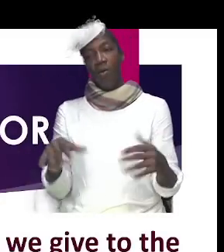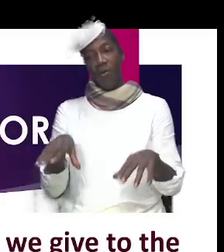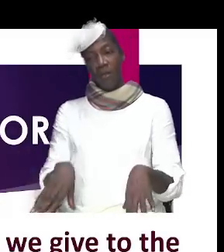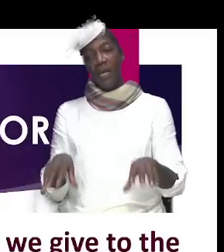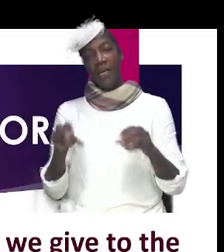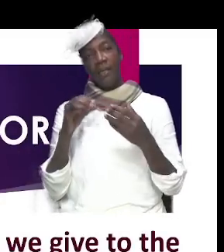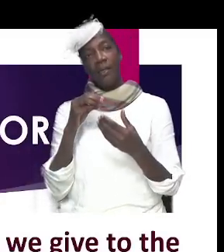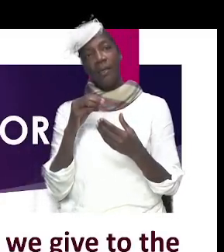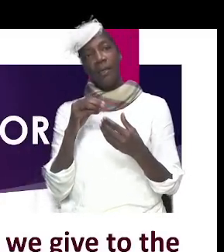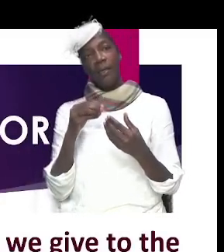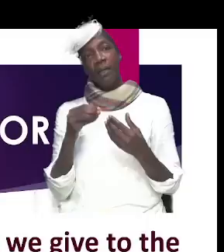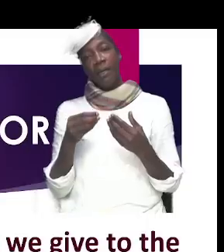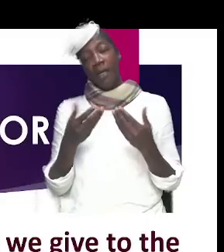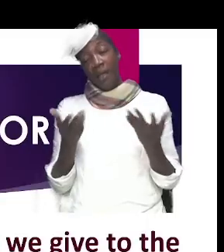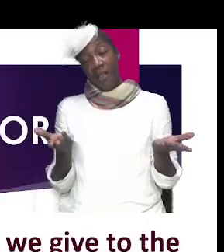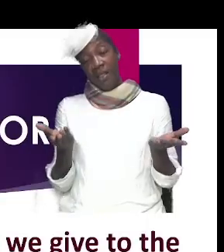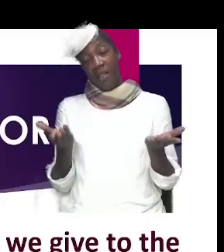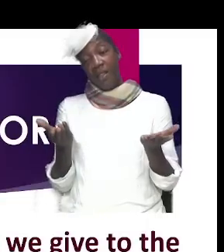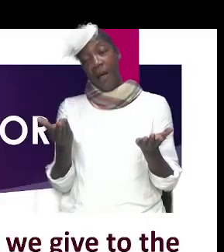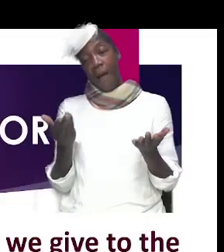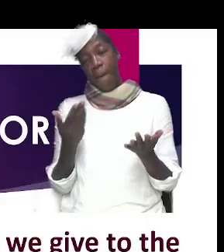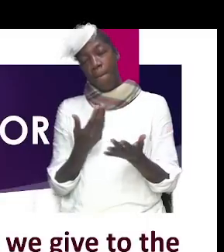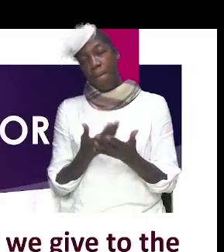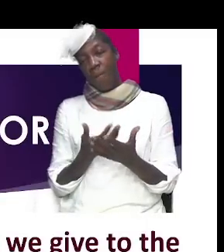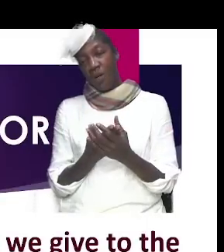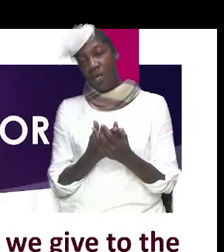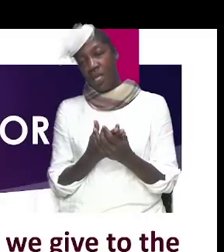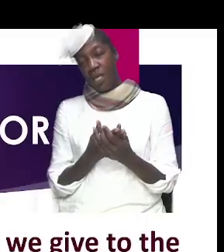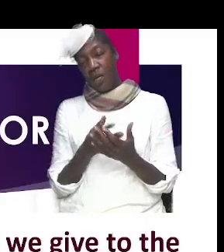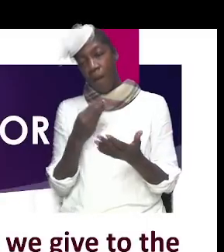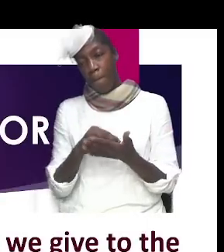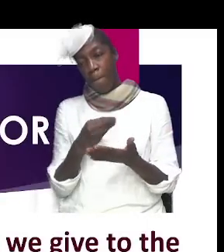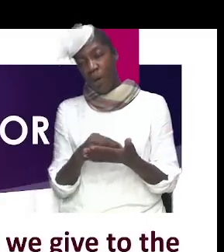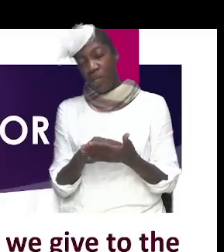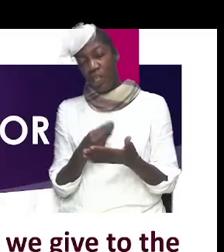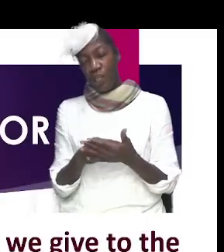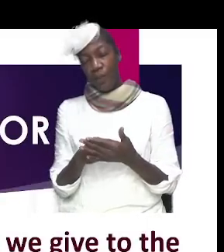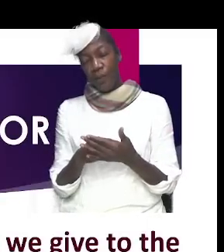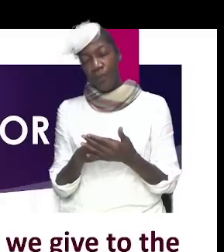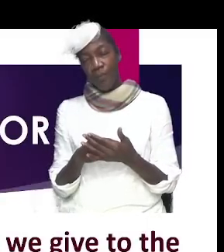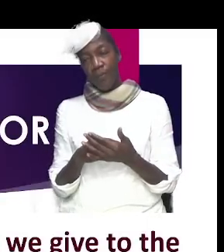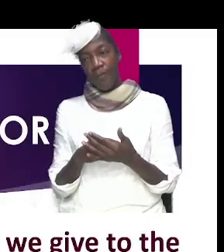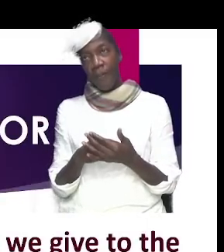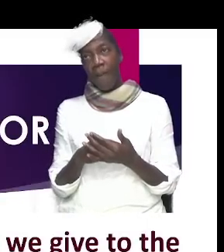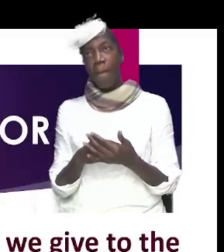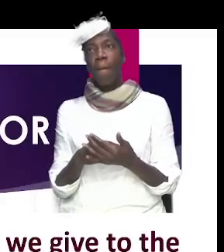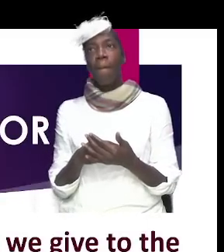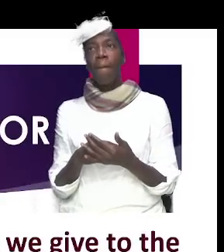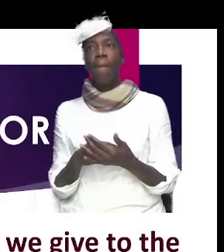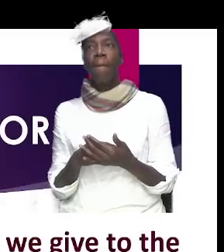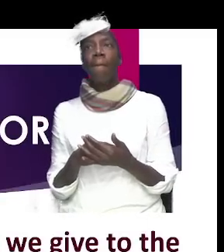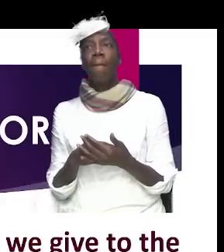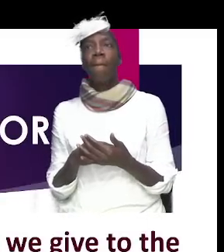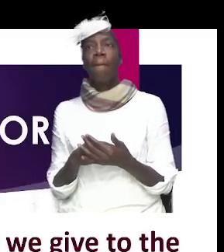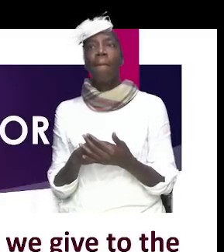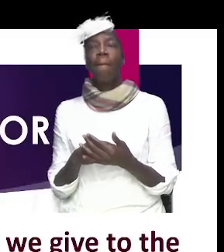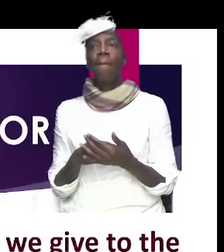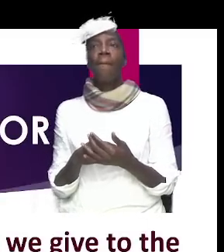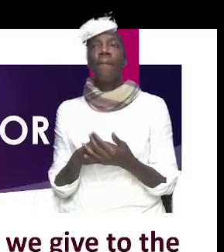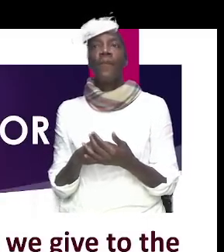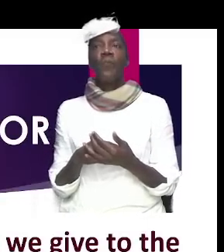money translate? How can the things in terms of financial resources that God has given to